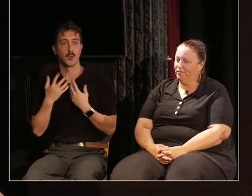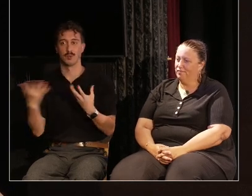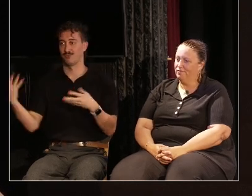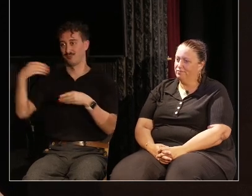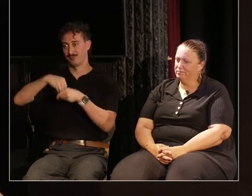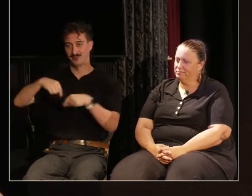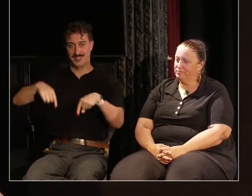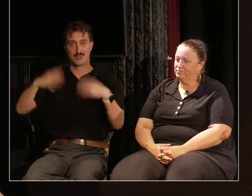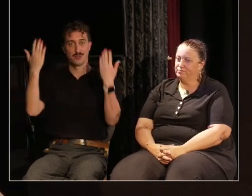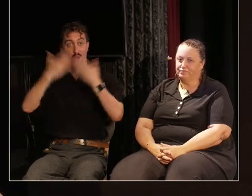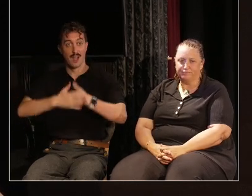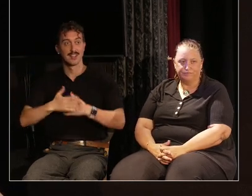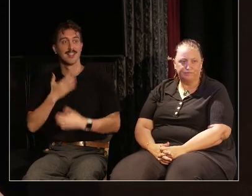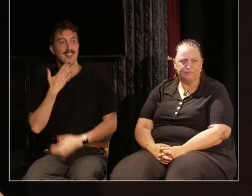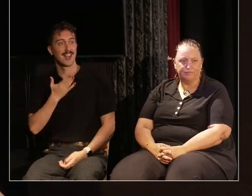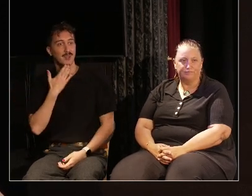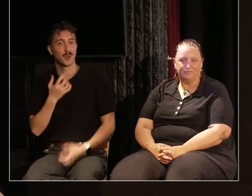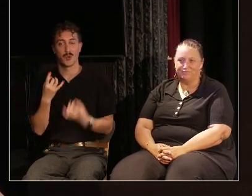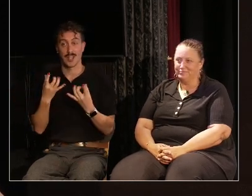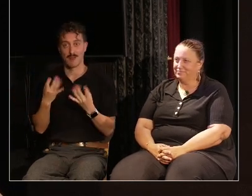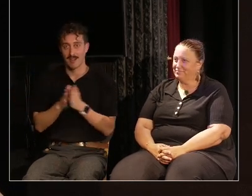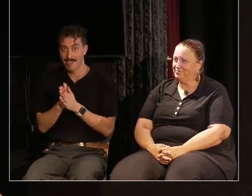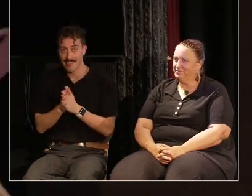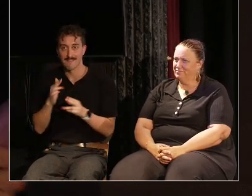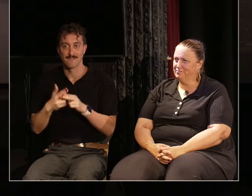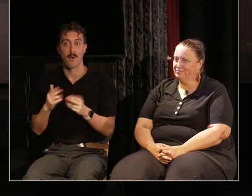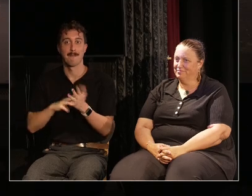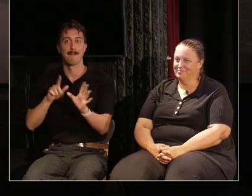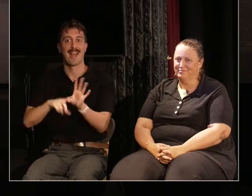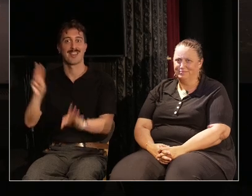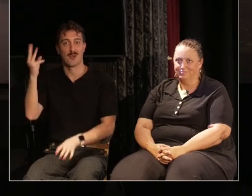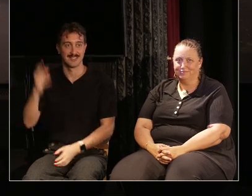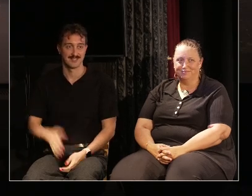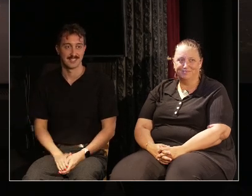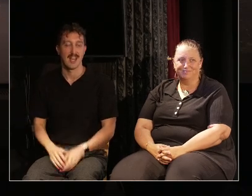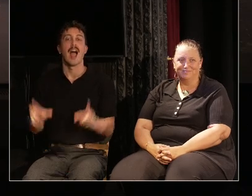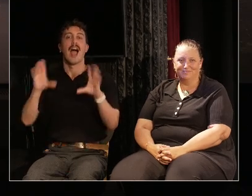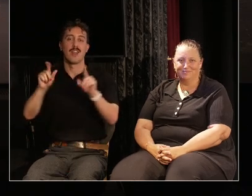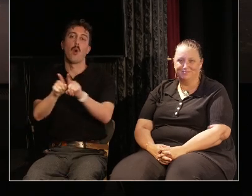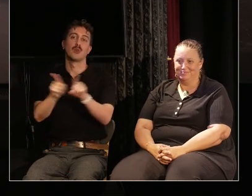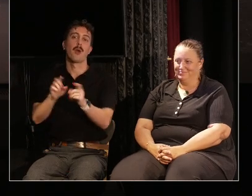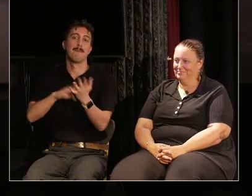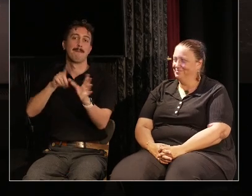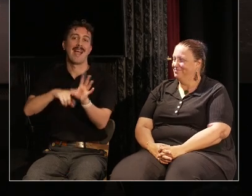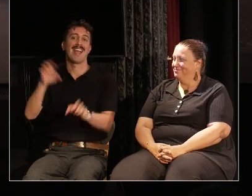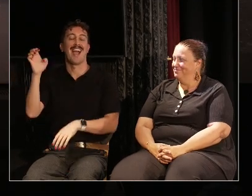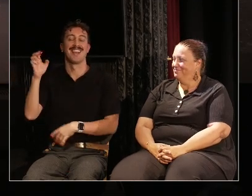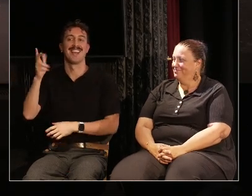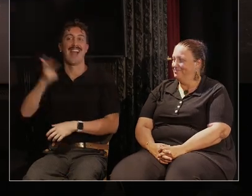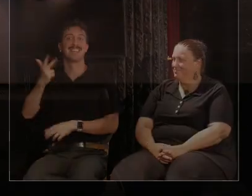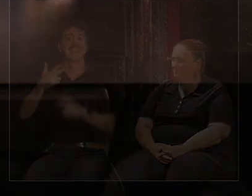us, and get ready for May 3. And then May 18 for Eurovision as well.